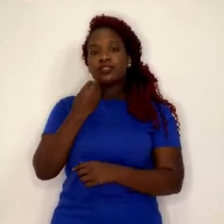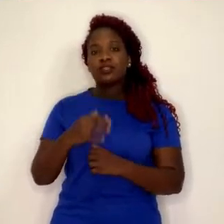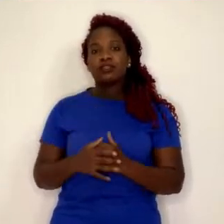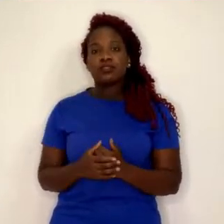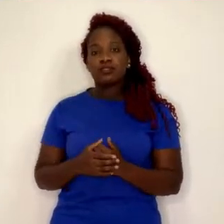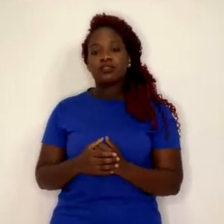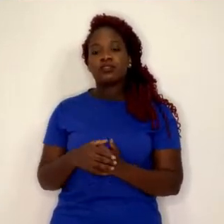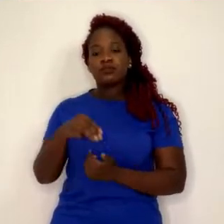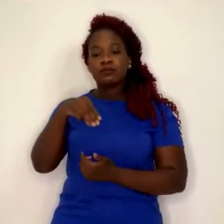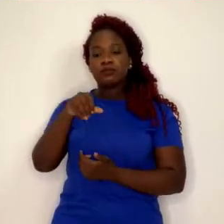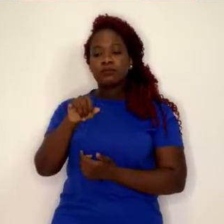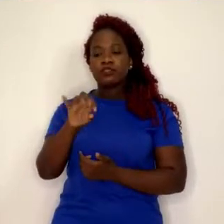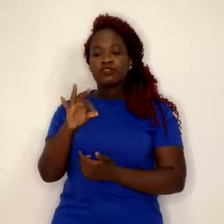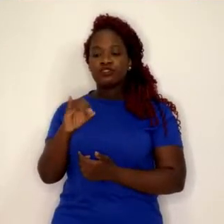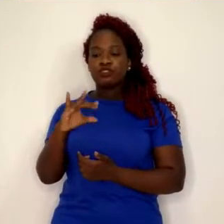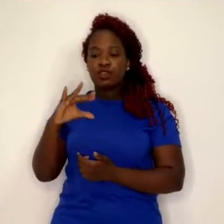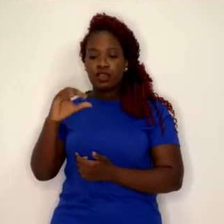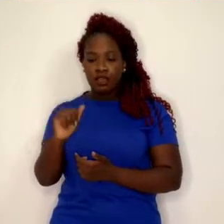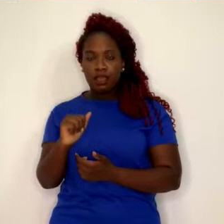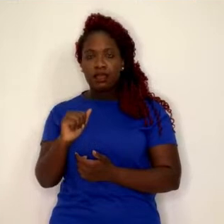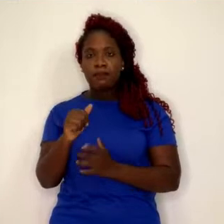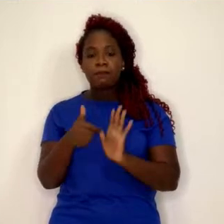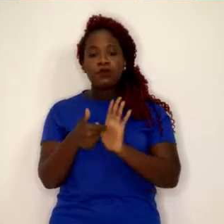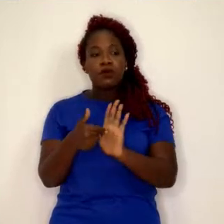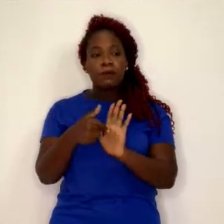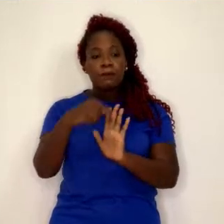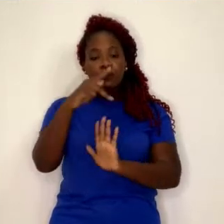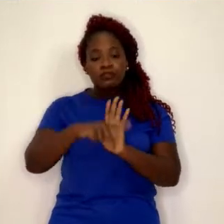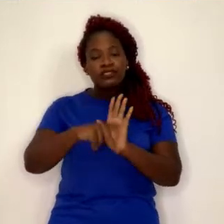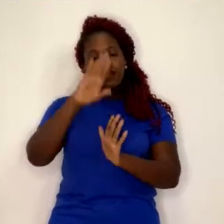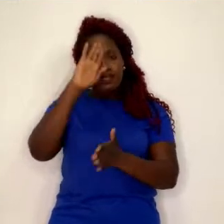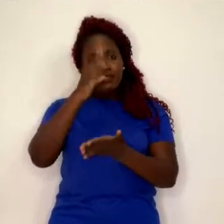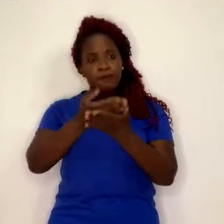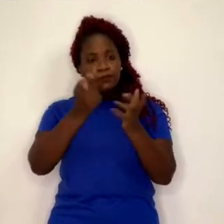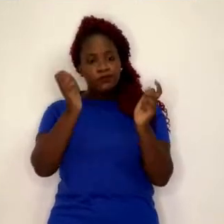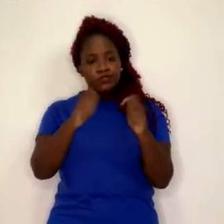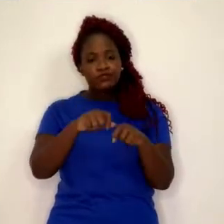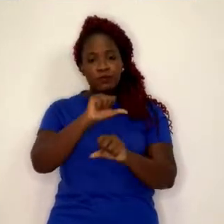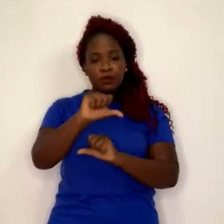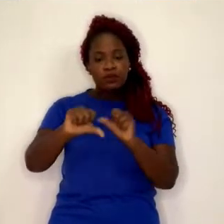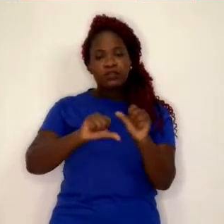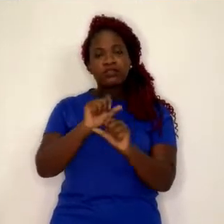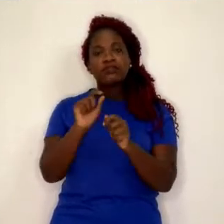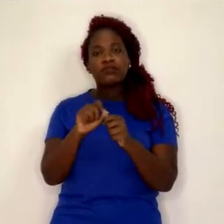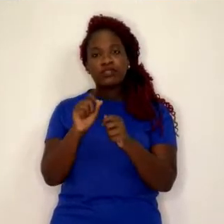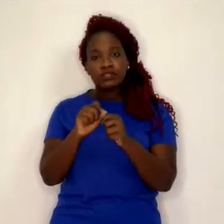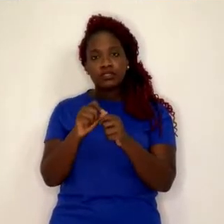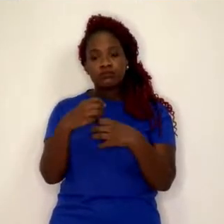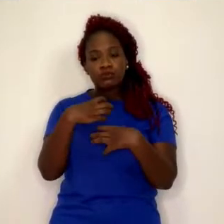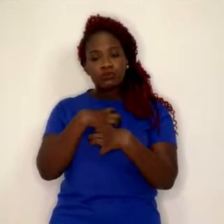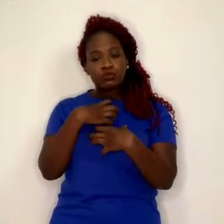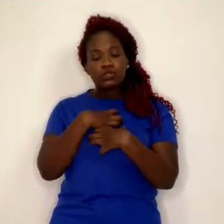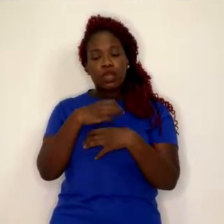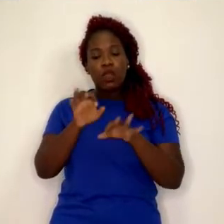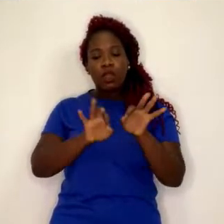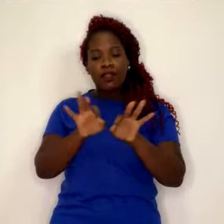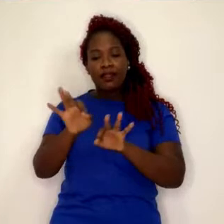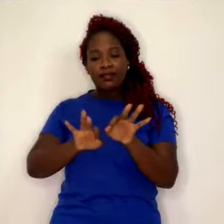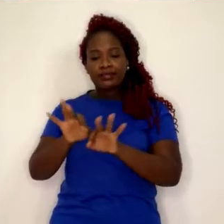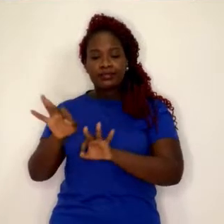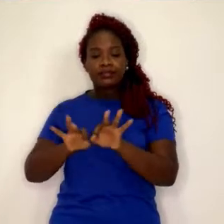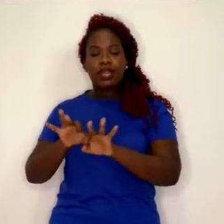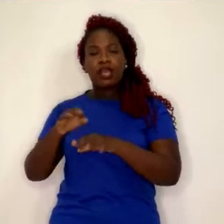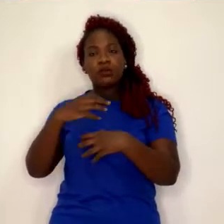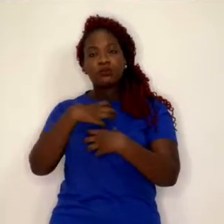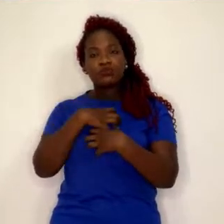of mystics in a project that allows us to think that it's possible to promote the changes that we